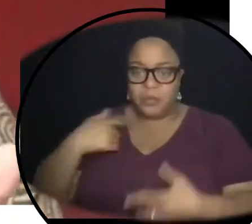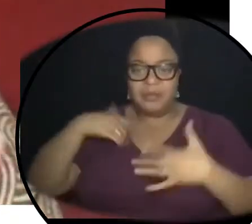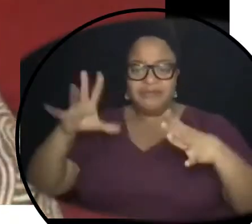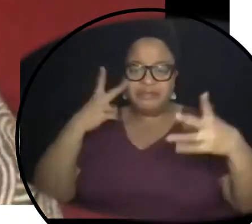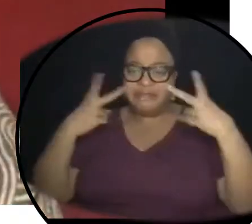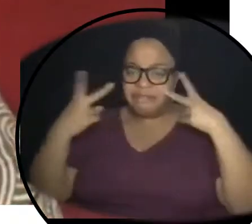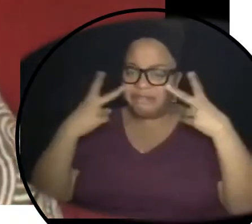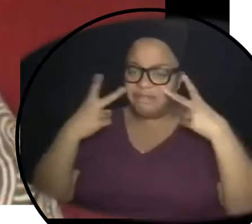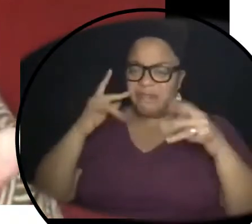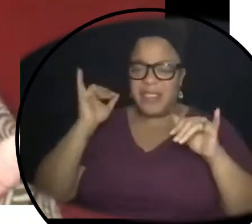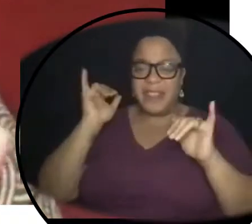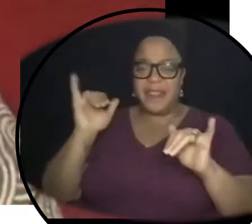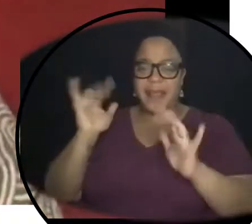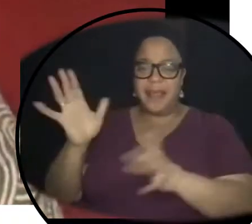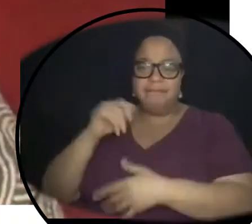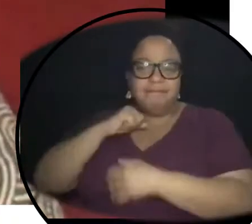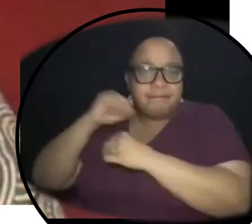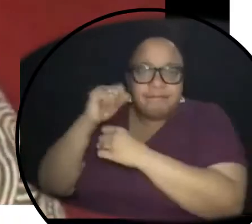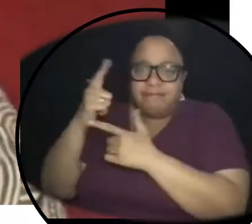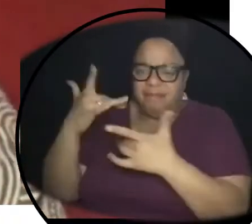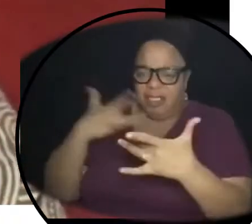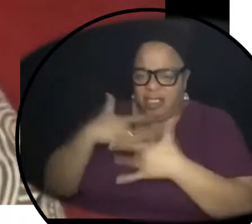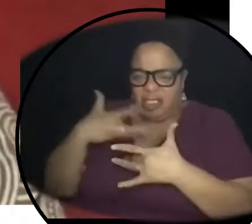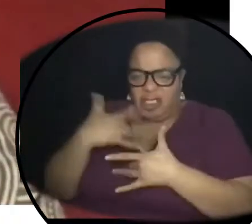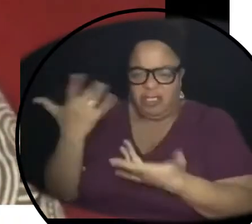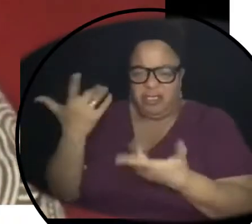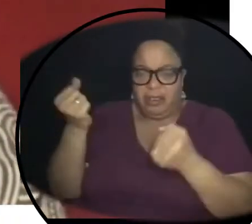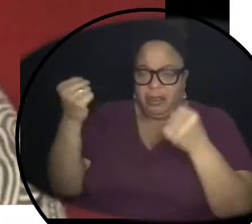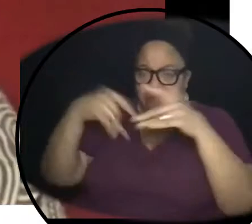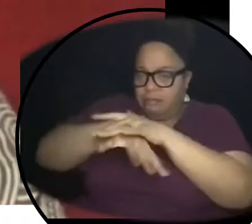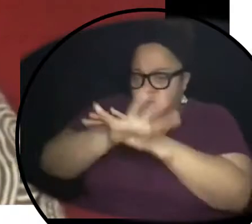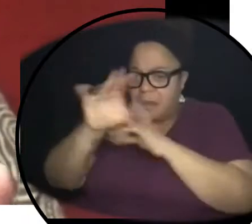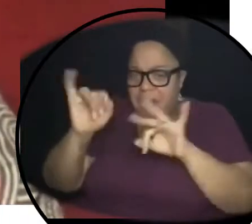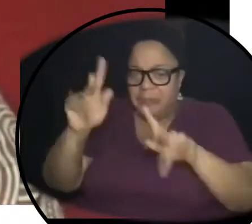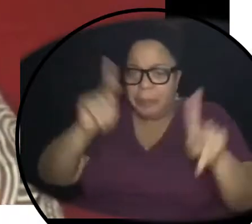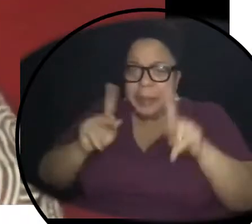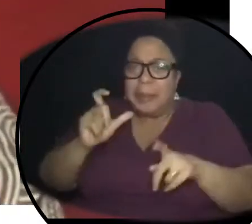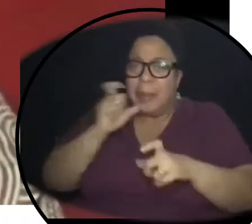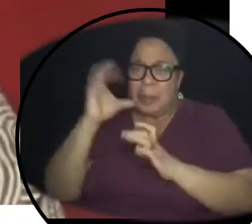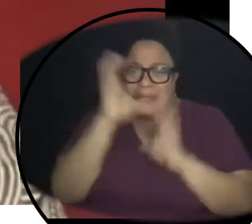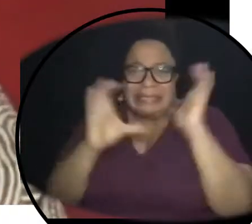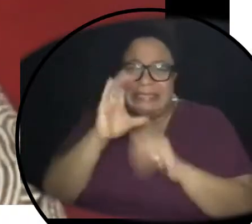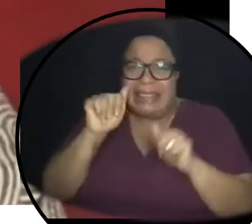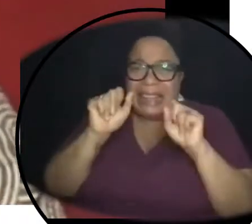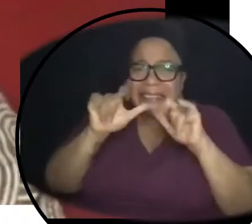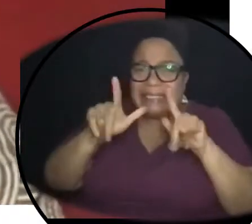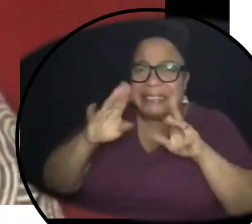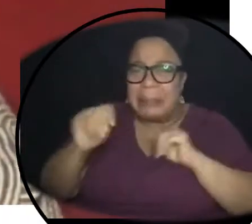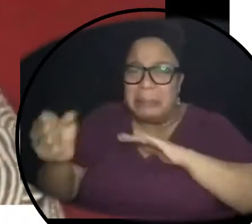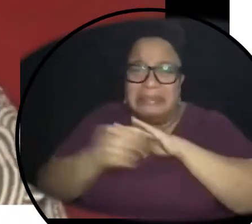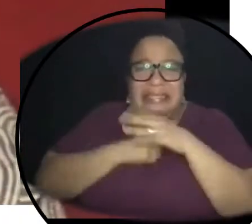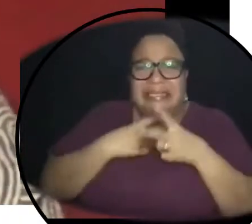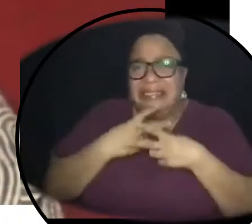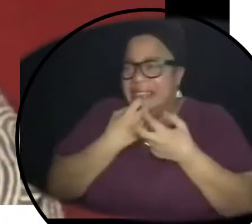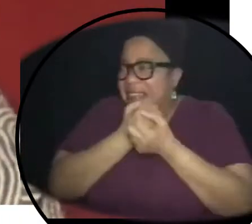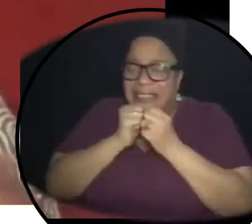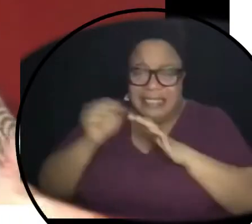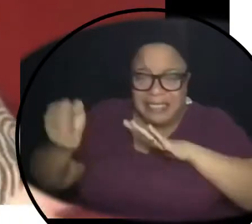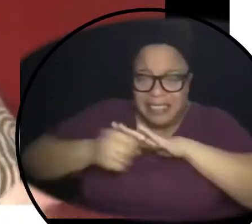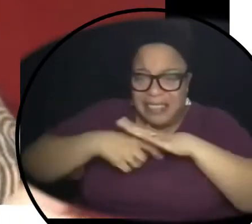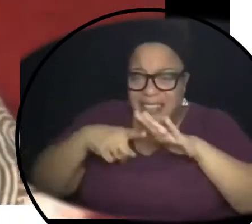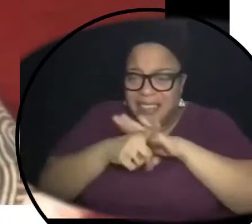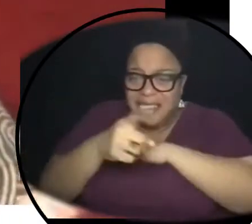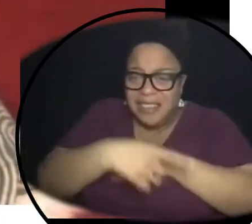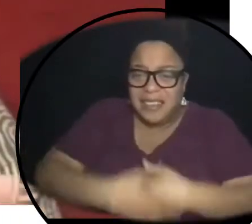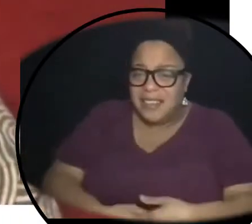The reality has contributed to the rise of the extreme right and increased racist acts aimed not only at newcomers, which